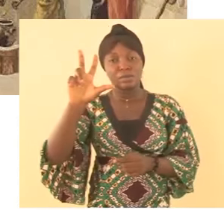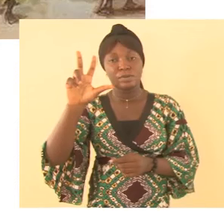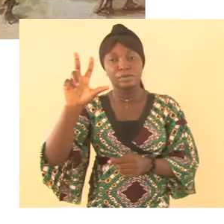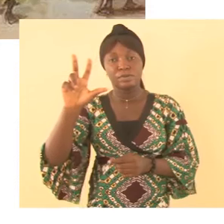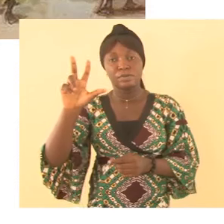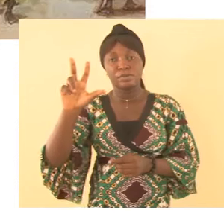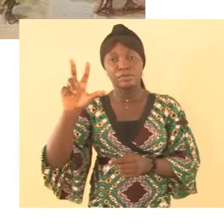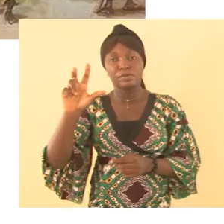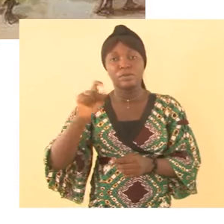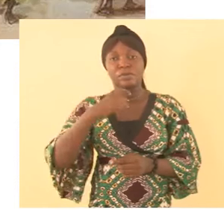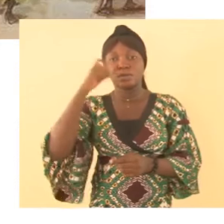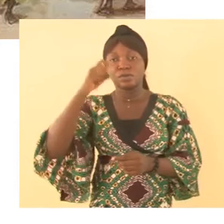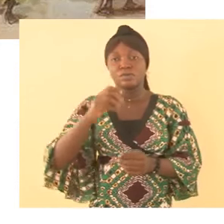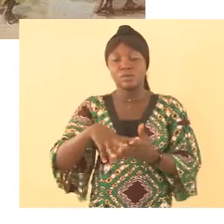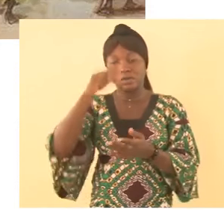Three,